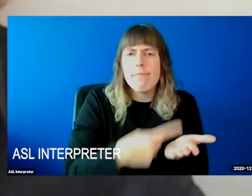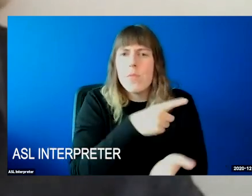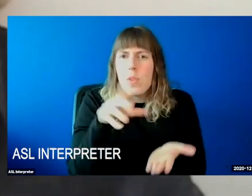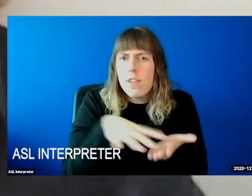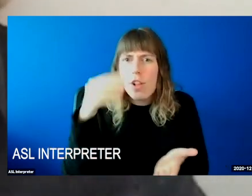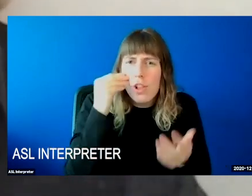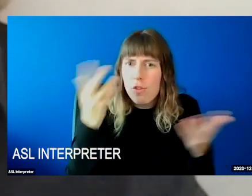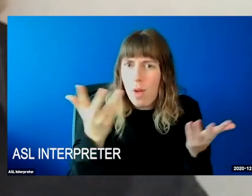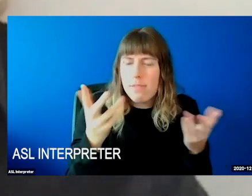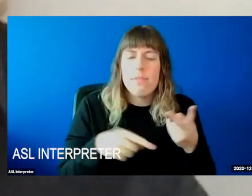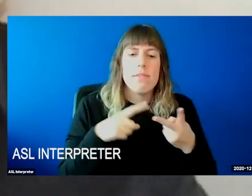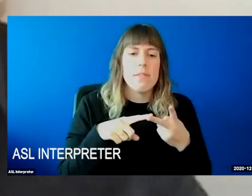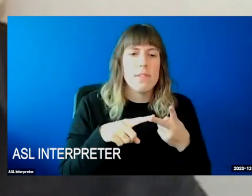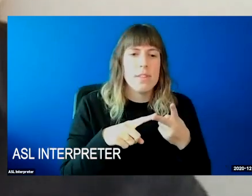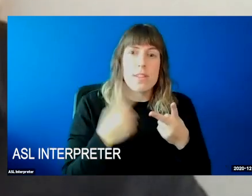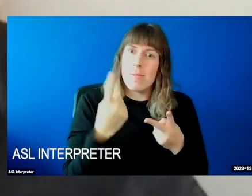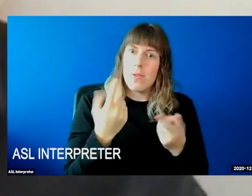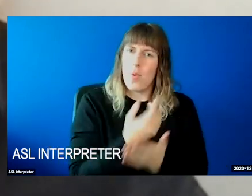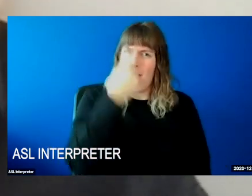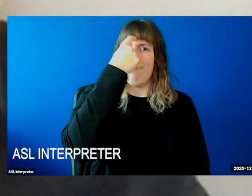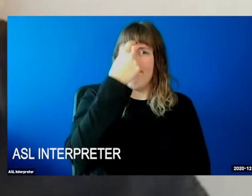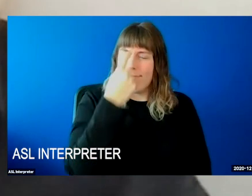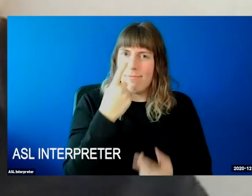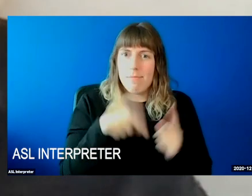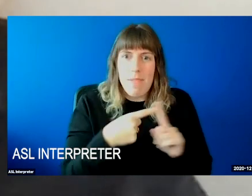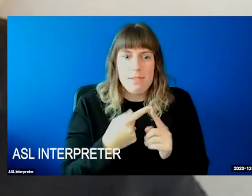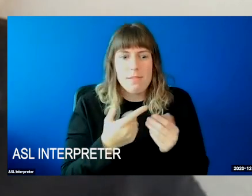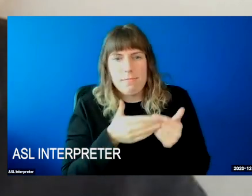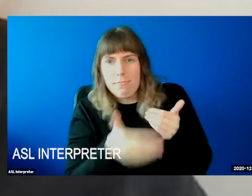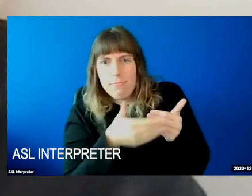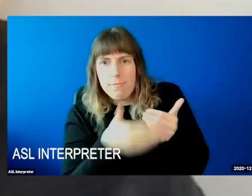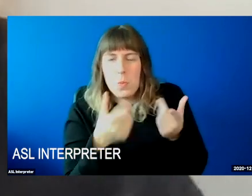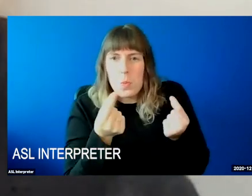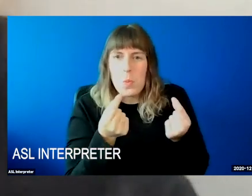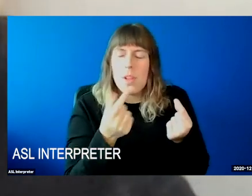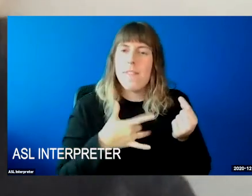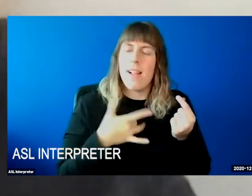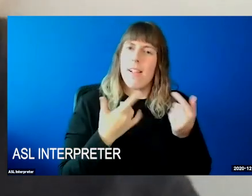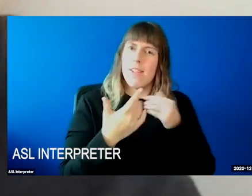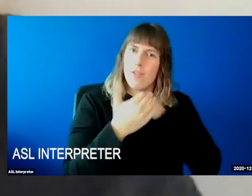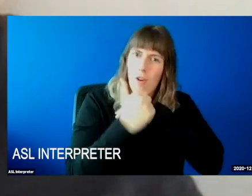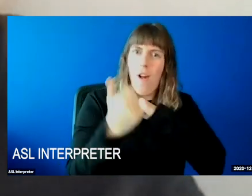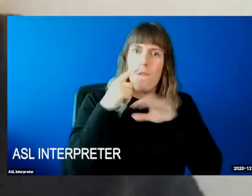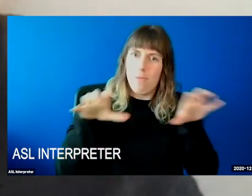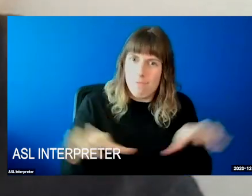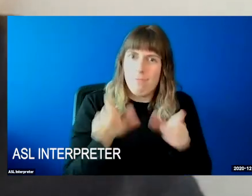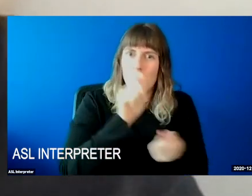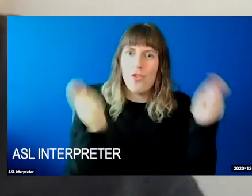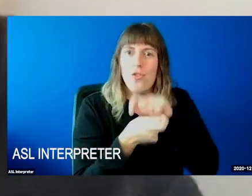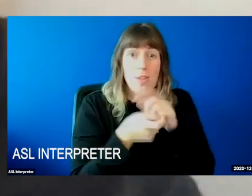group what you've learned, or what's something new that has come out, and what you want to do with that. What